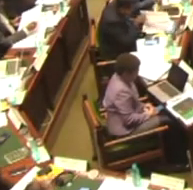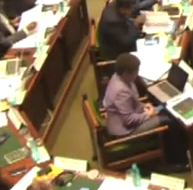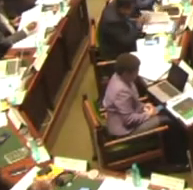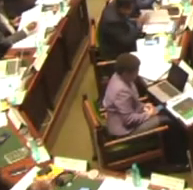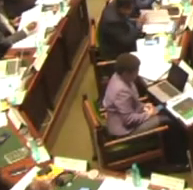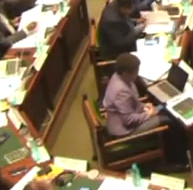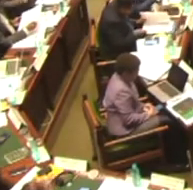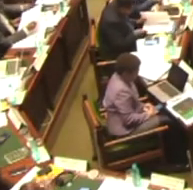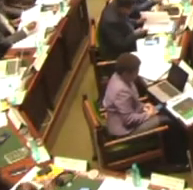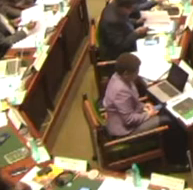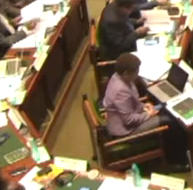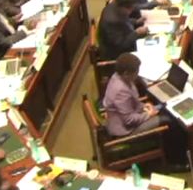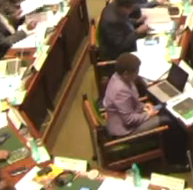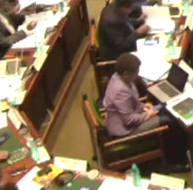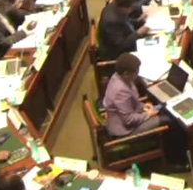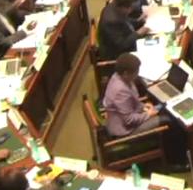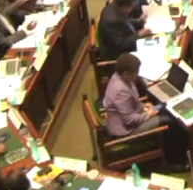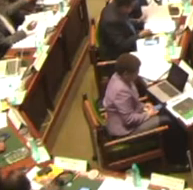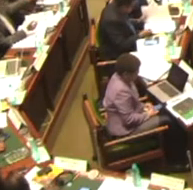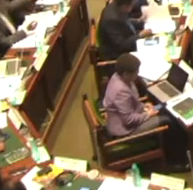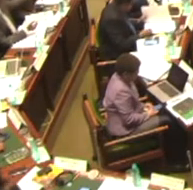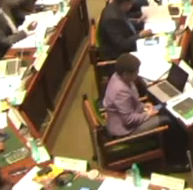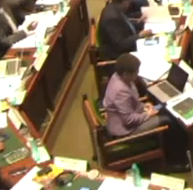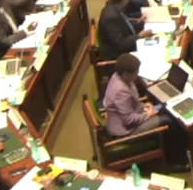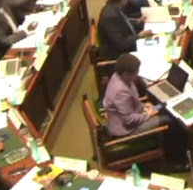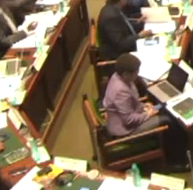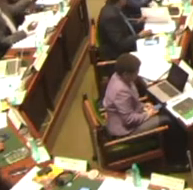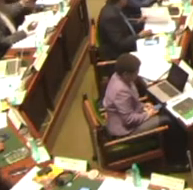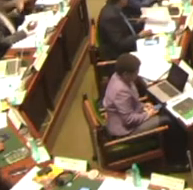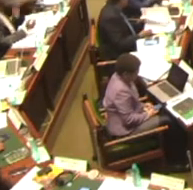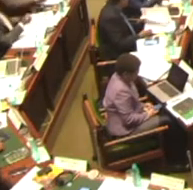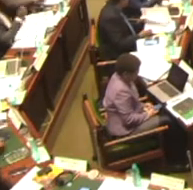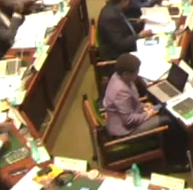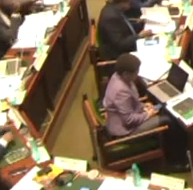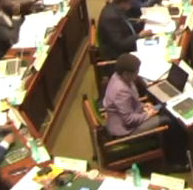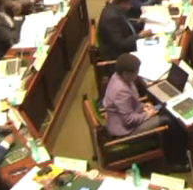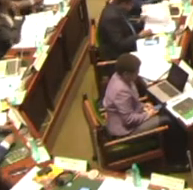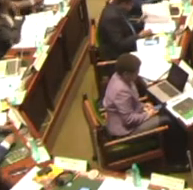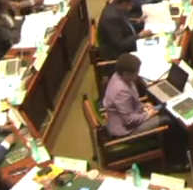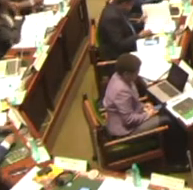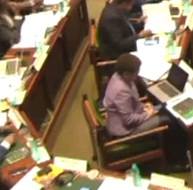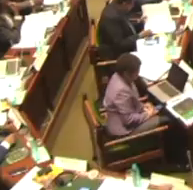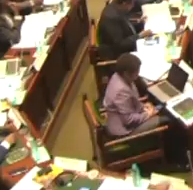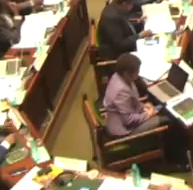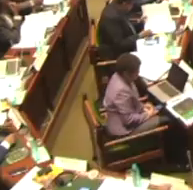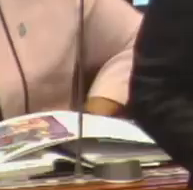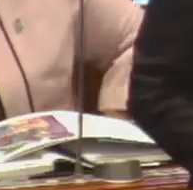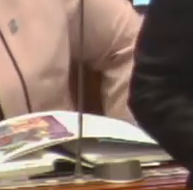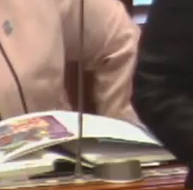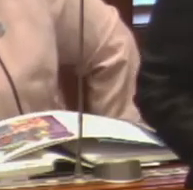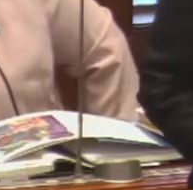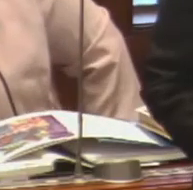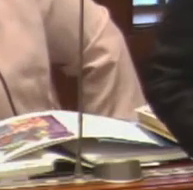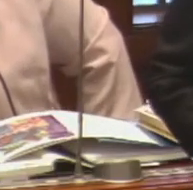Mr. Speaker, sir, Honorable Prime Minister, Honorable Cabinet colleagues, members of the August House, I rise to support the 2019 and